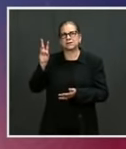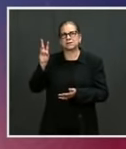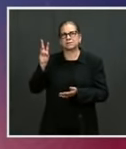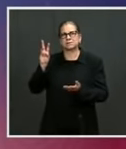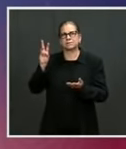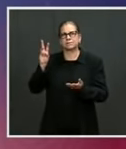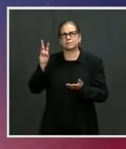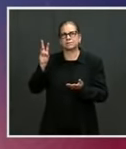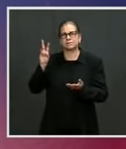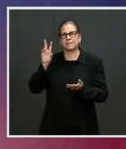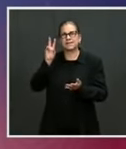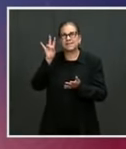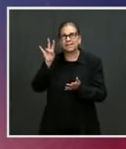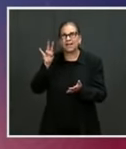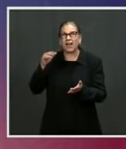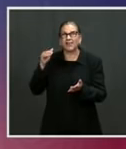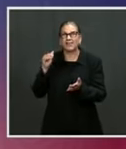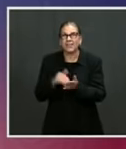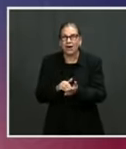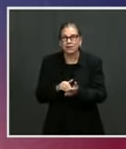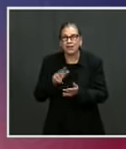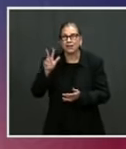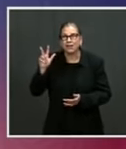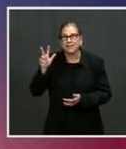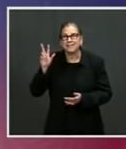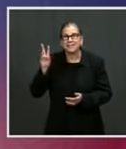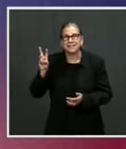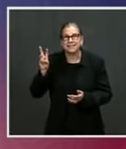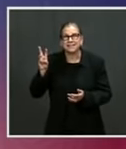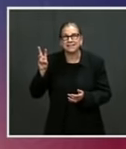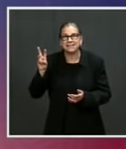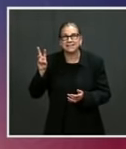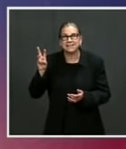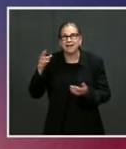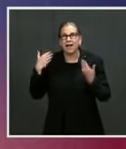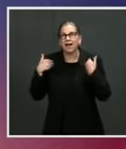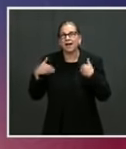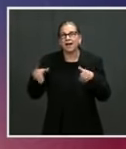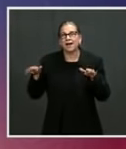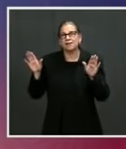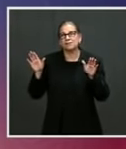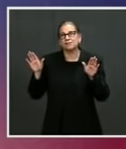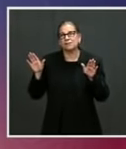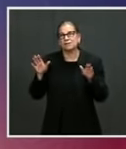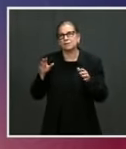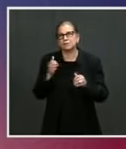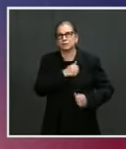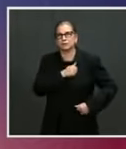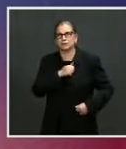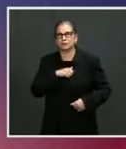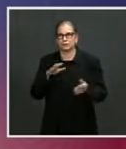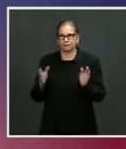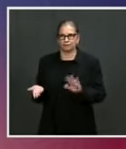7,036 fallen angels who've lost their lives in these